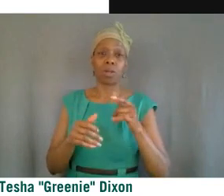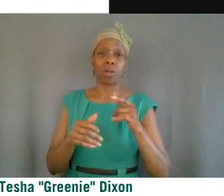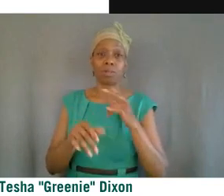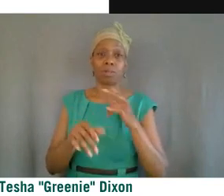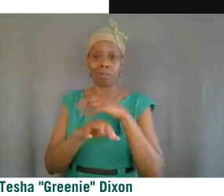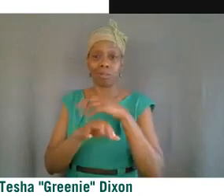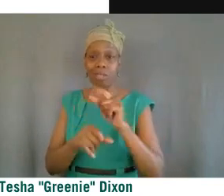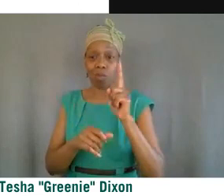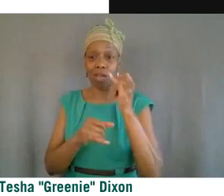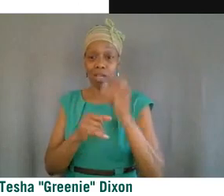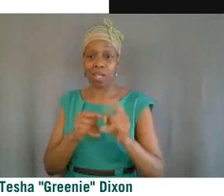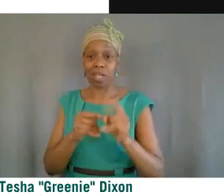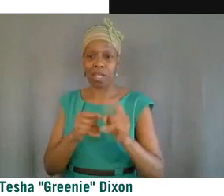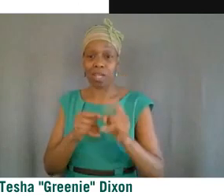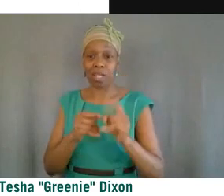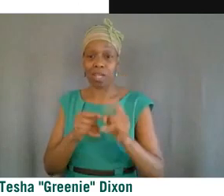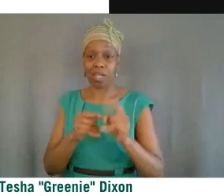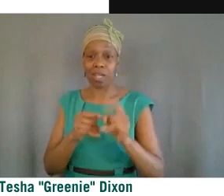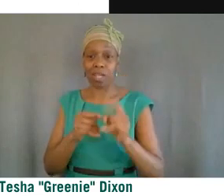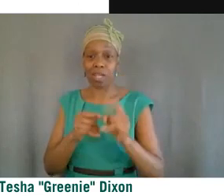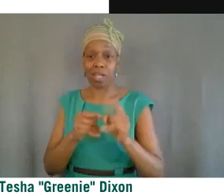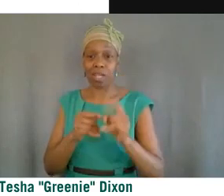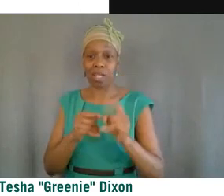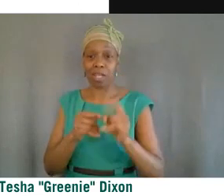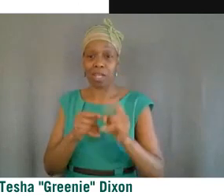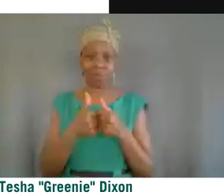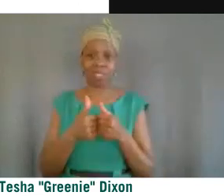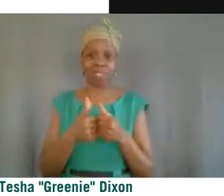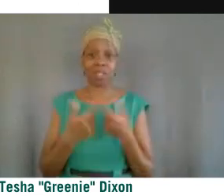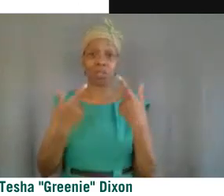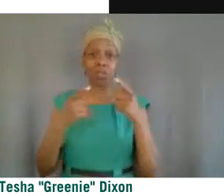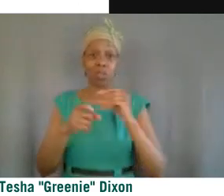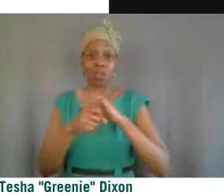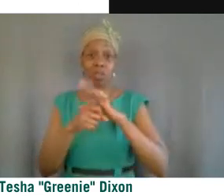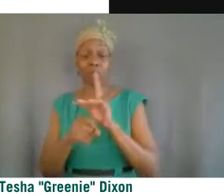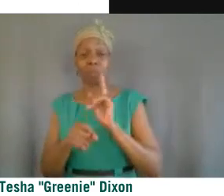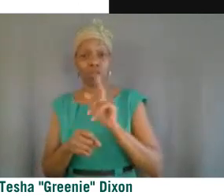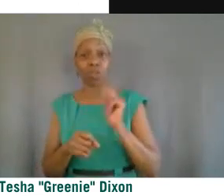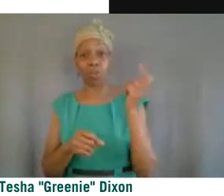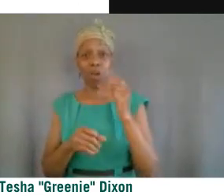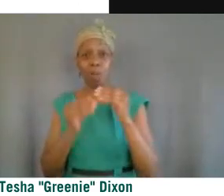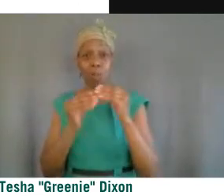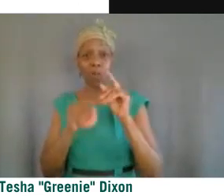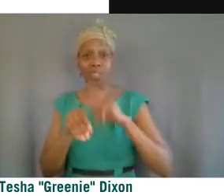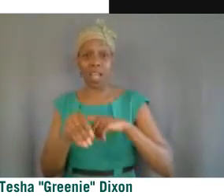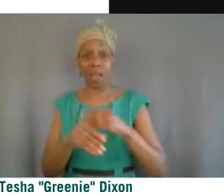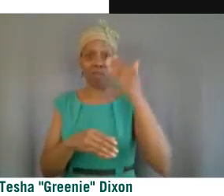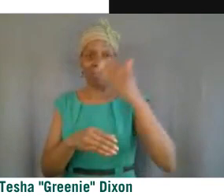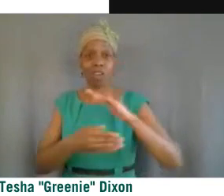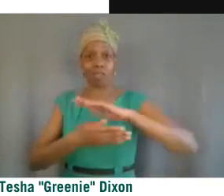about video games. So obviously during COVID, we've all spent a lot of our time in front of the computer.